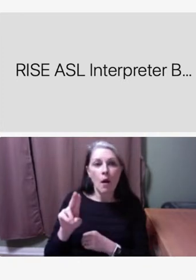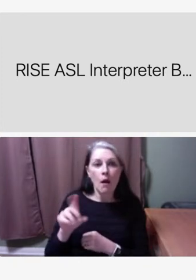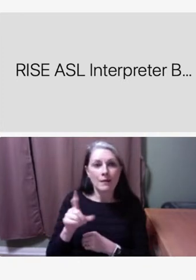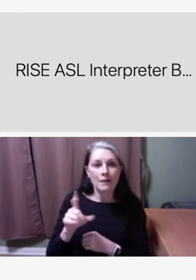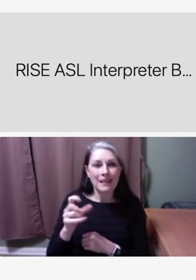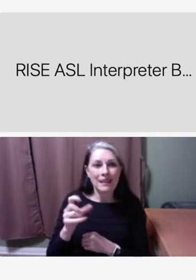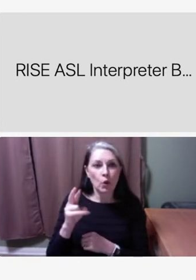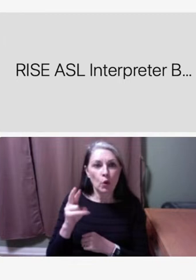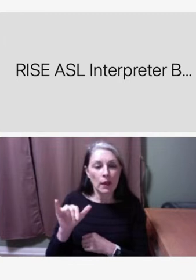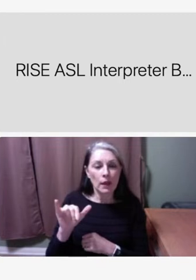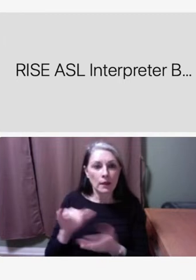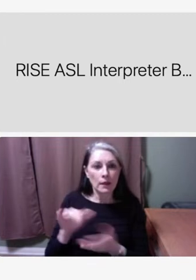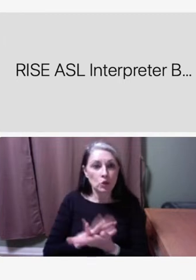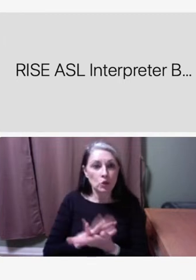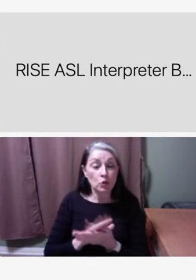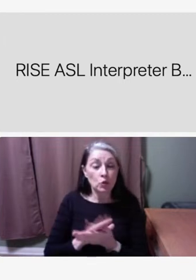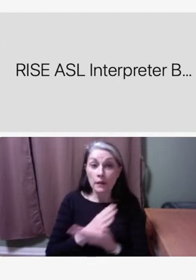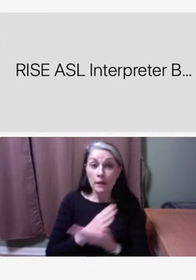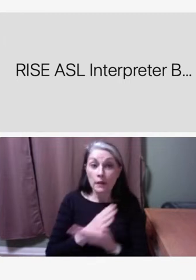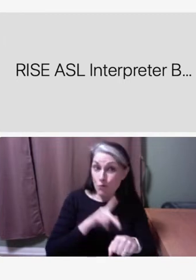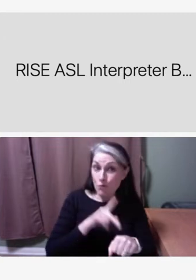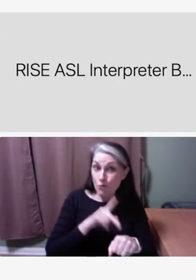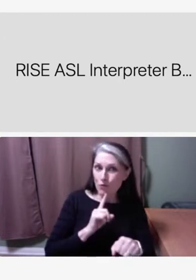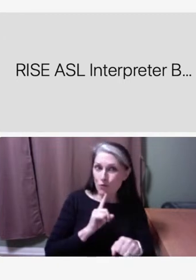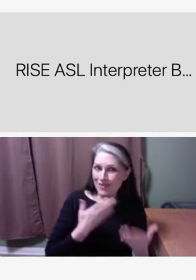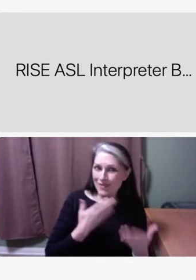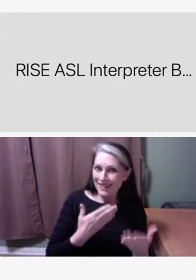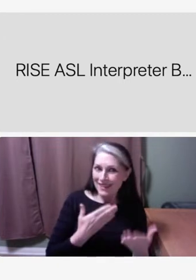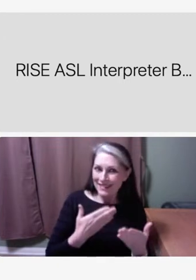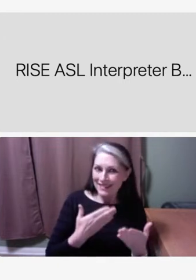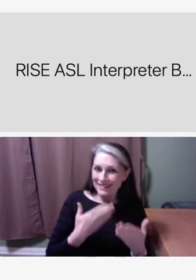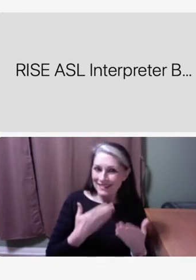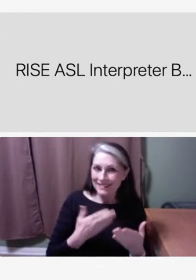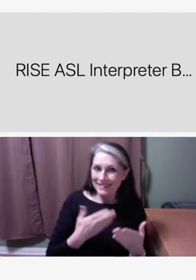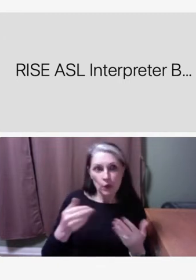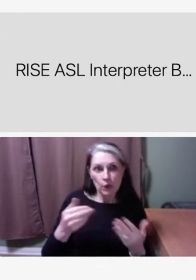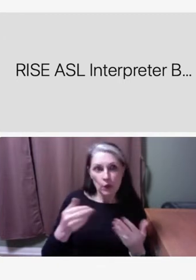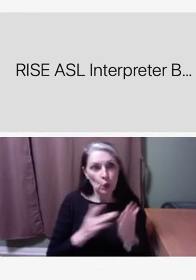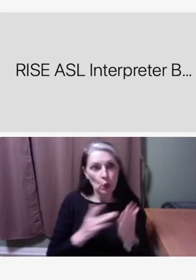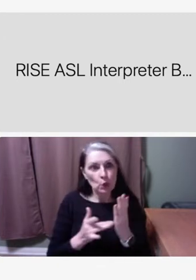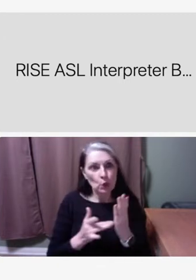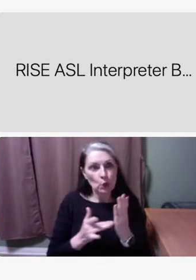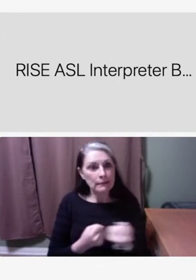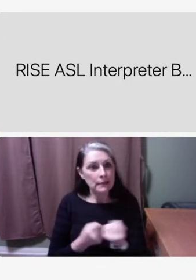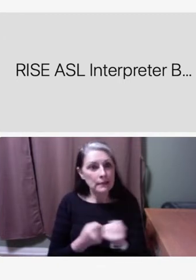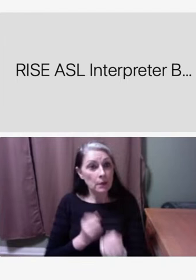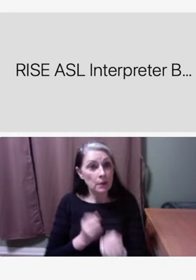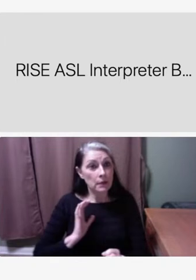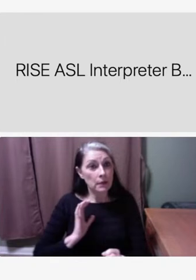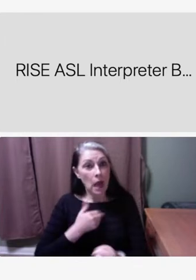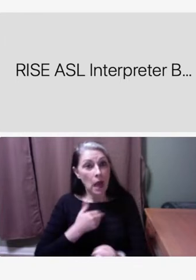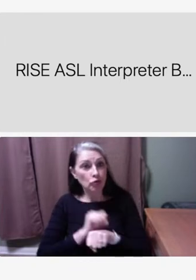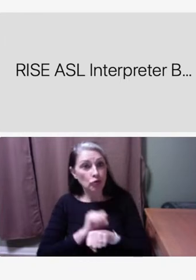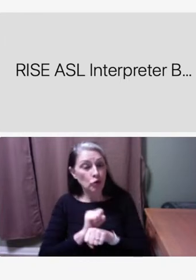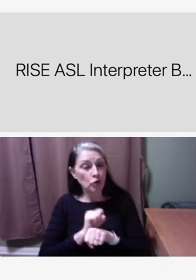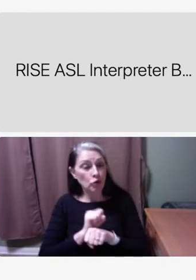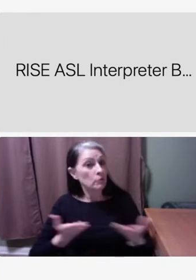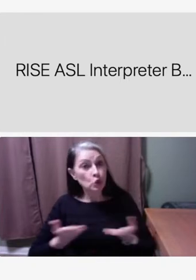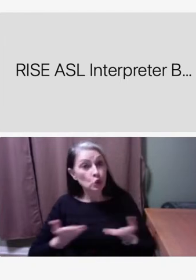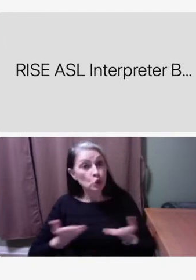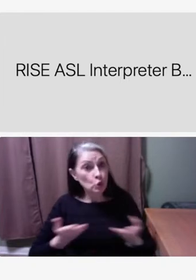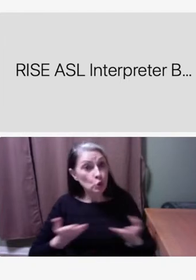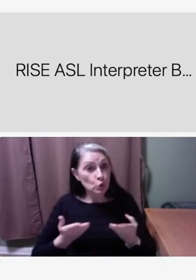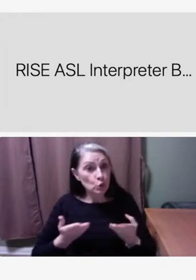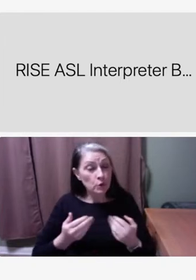greatly appreciate the new techs that are supporting them. So because it's our job, we're here to serve. We have the customer service